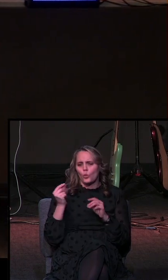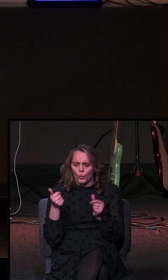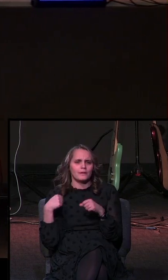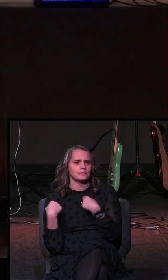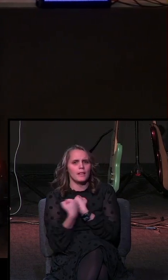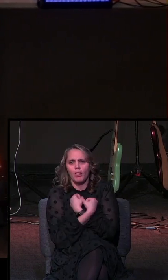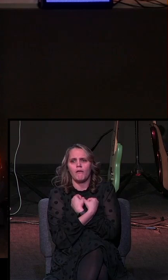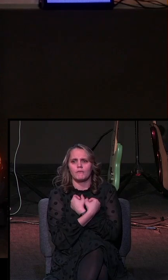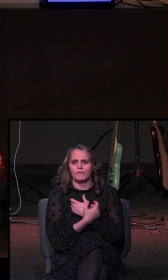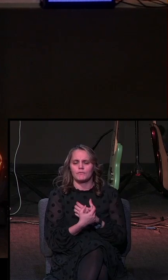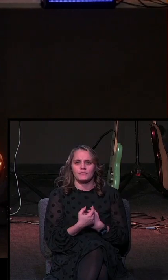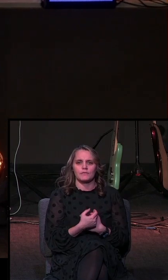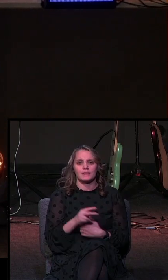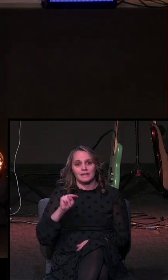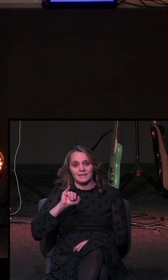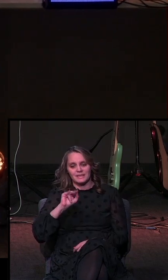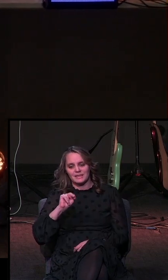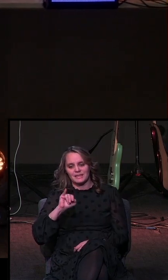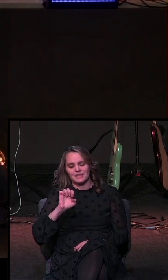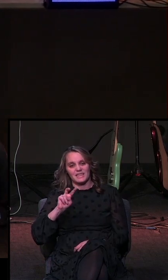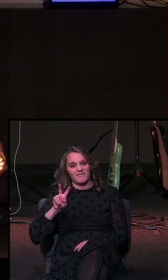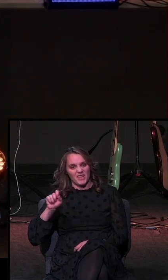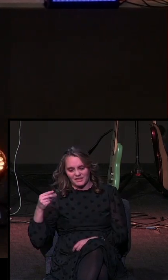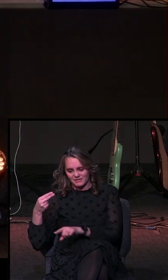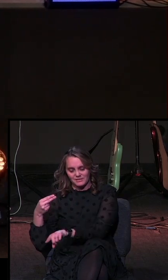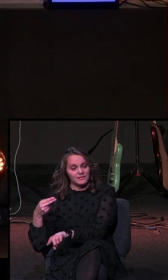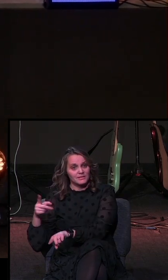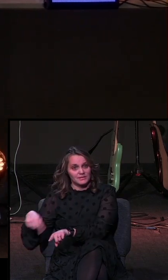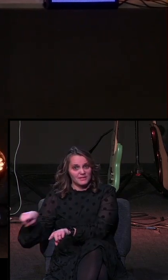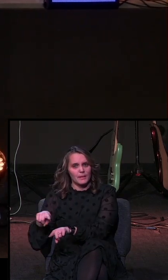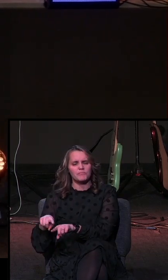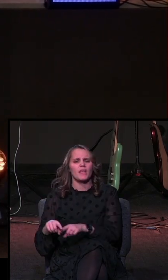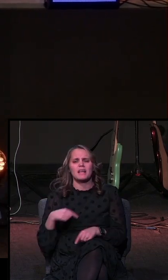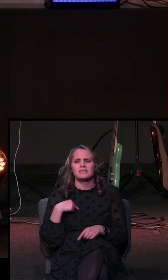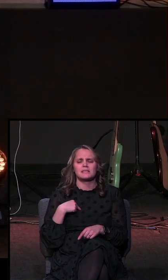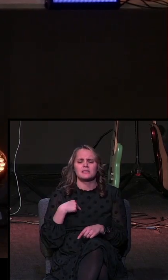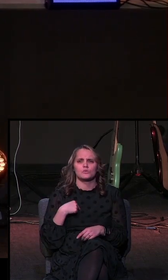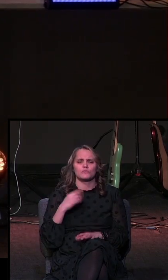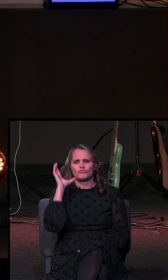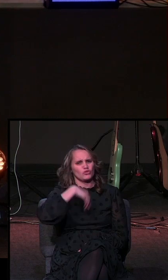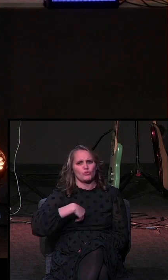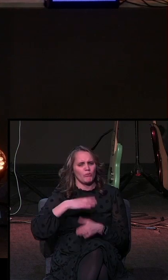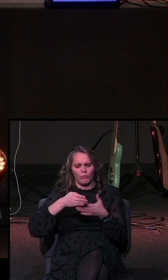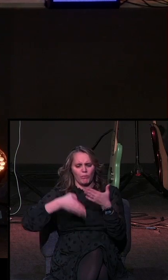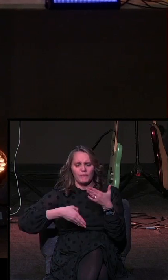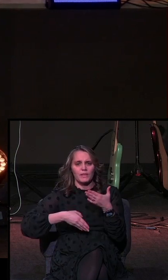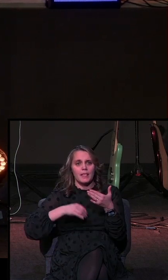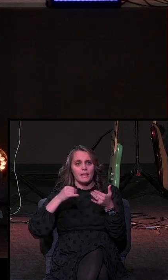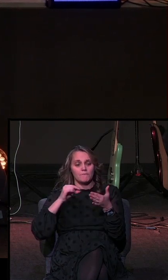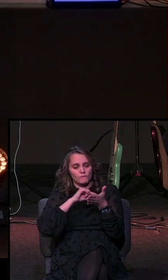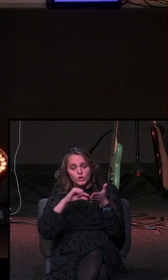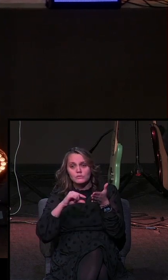people, the Ninevites. And the entire book of Jonah, if you don't know, it just kind of ends on this abrupt ending because the very last verse, verse